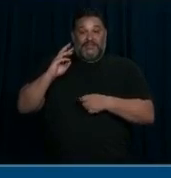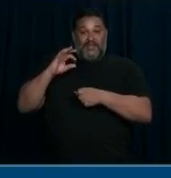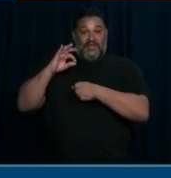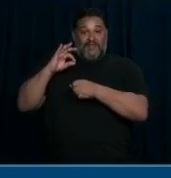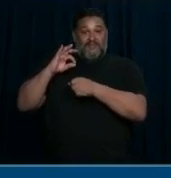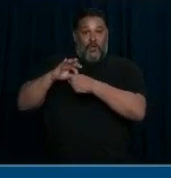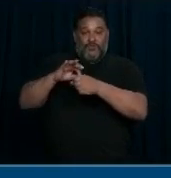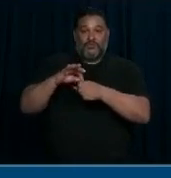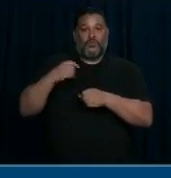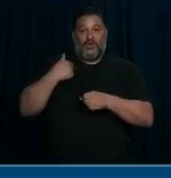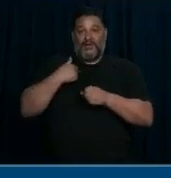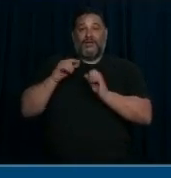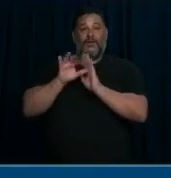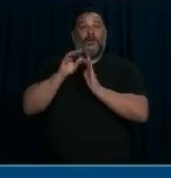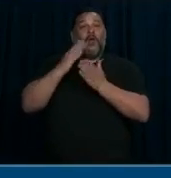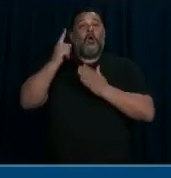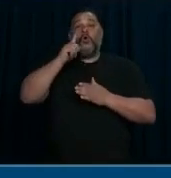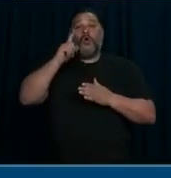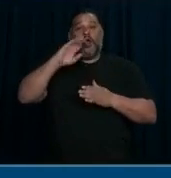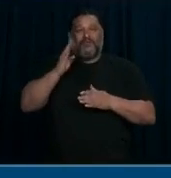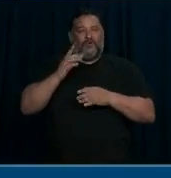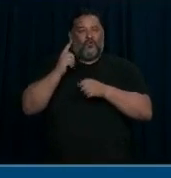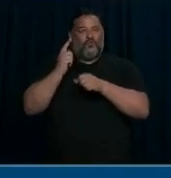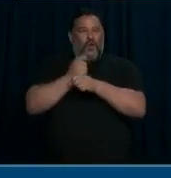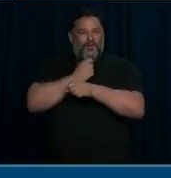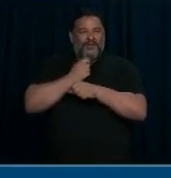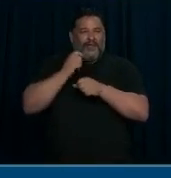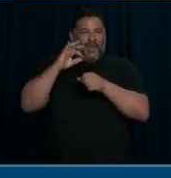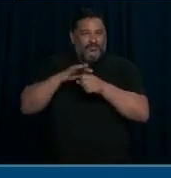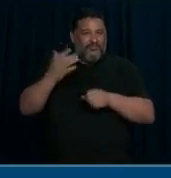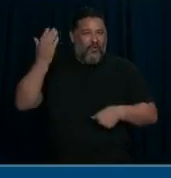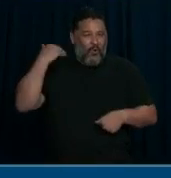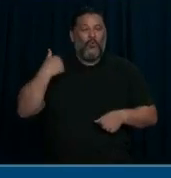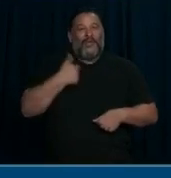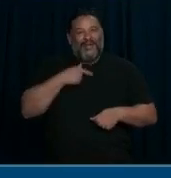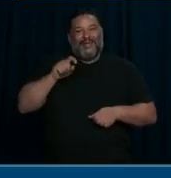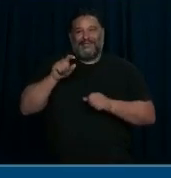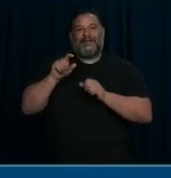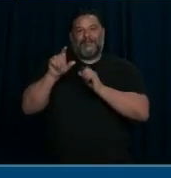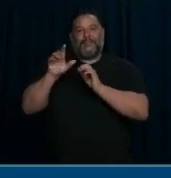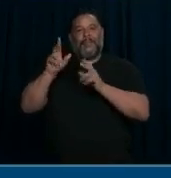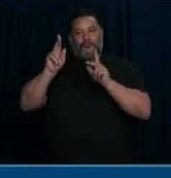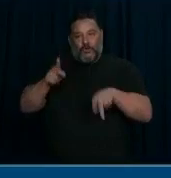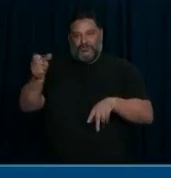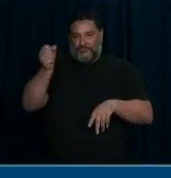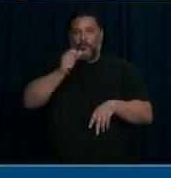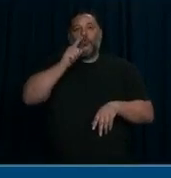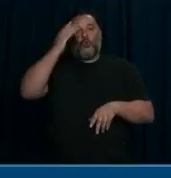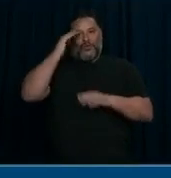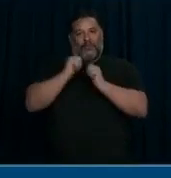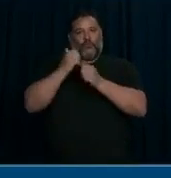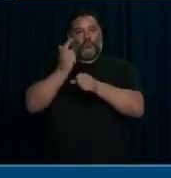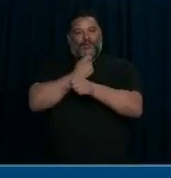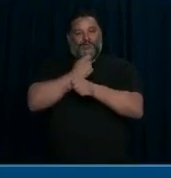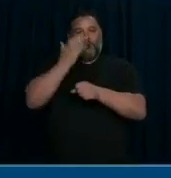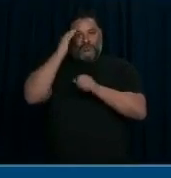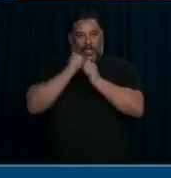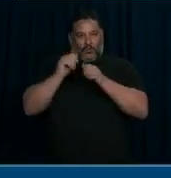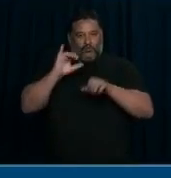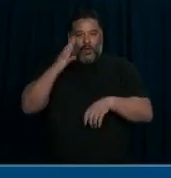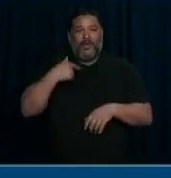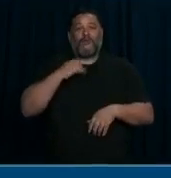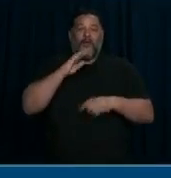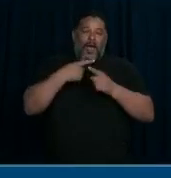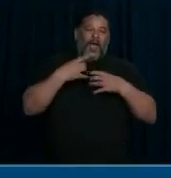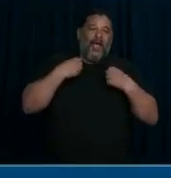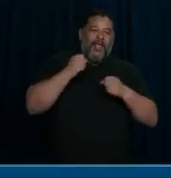won an election before. We need somebody who knows how to win and knows how to do the job. I talk about healthcare, education, and democracy. I